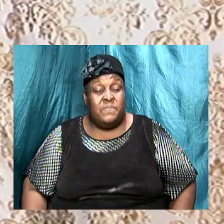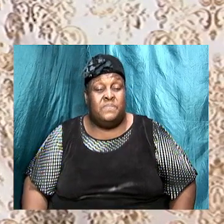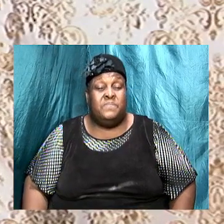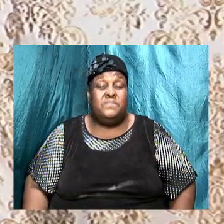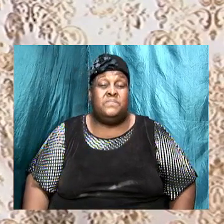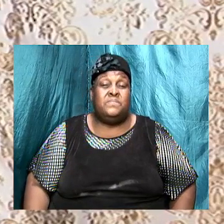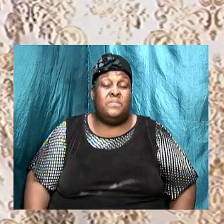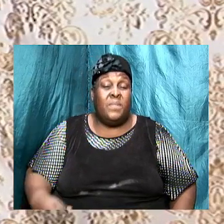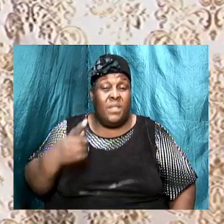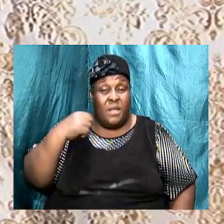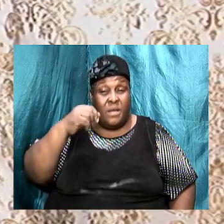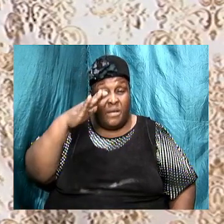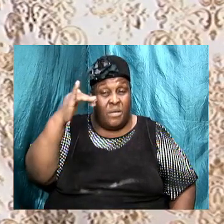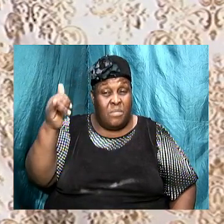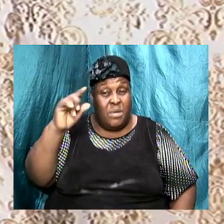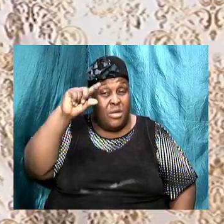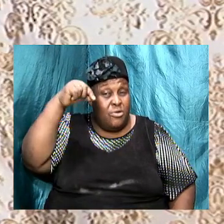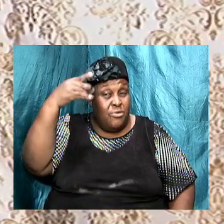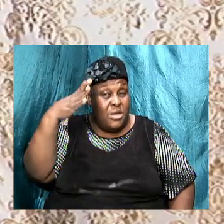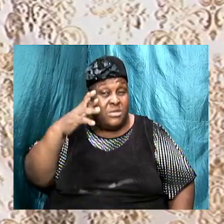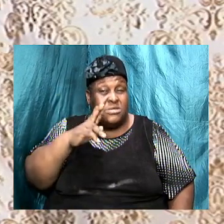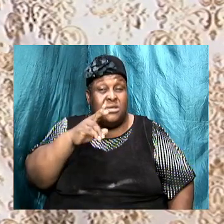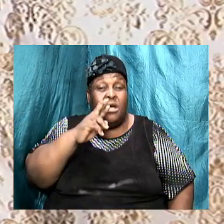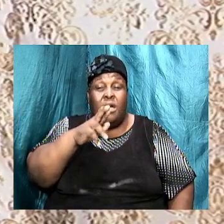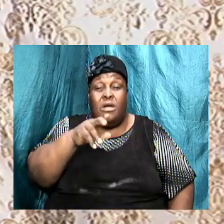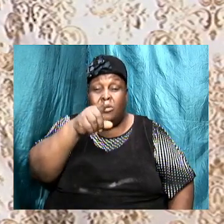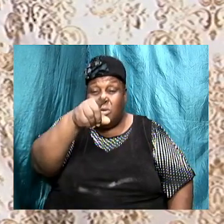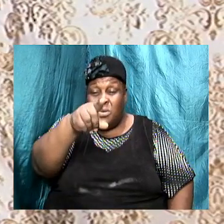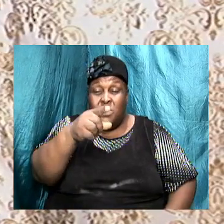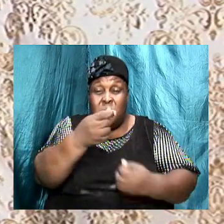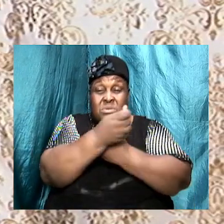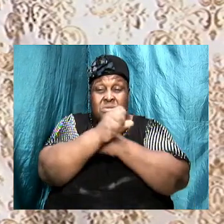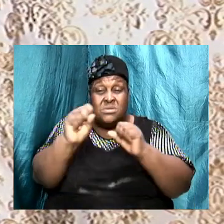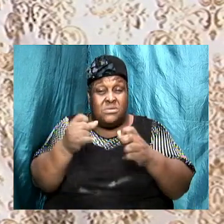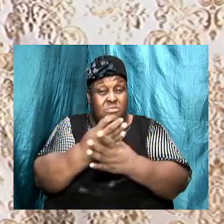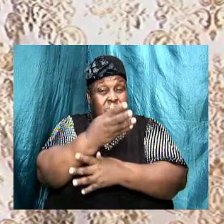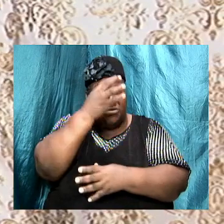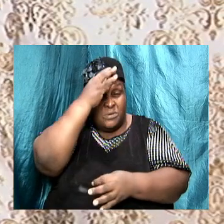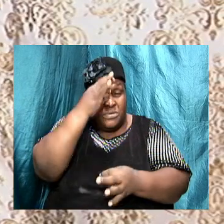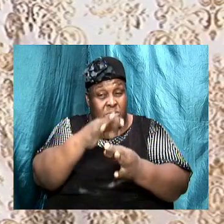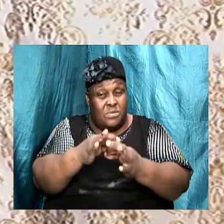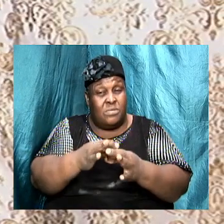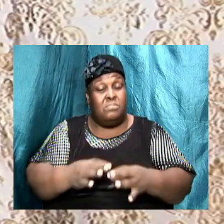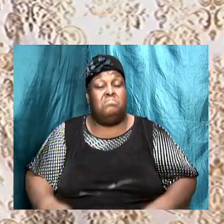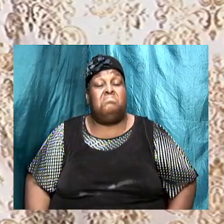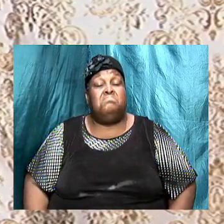For by grace are we saved through faith.